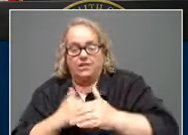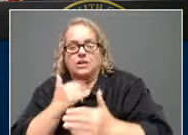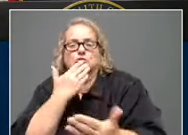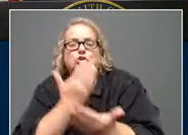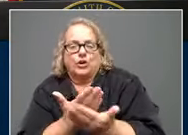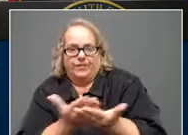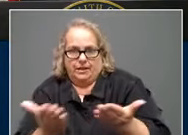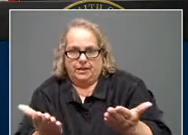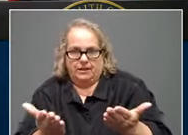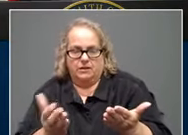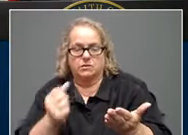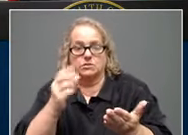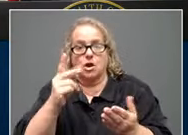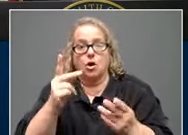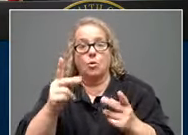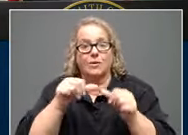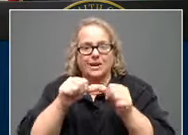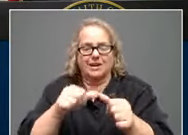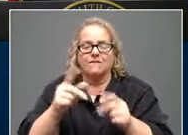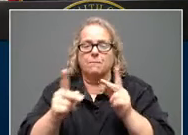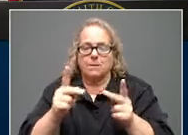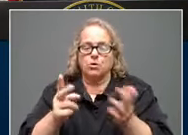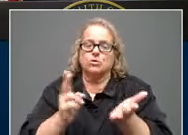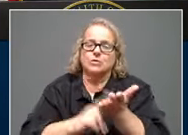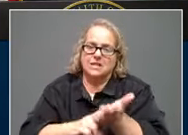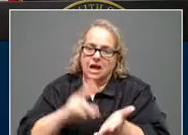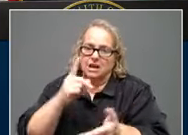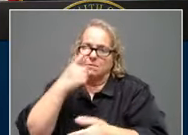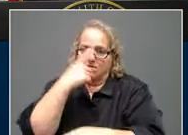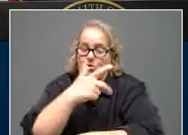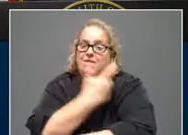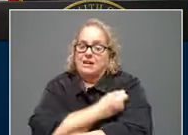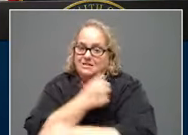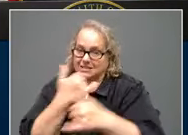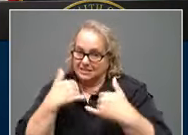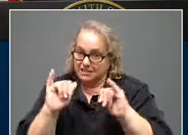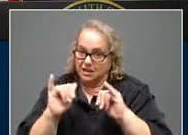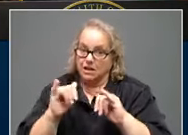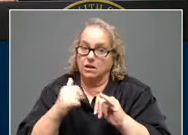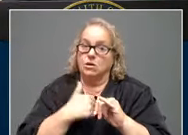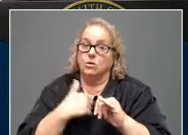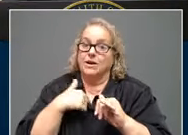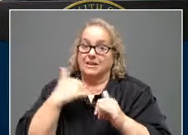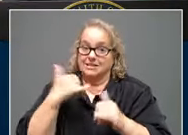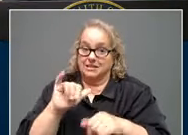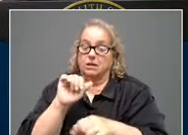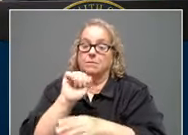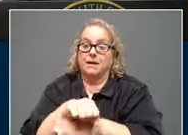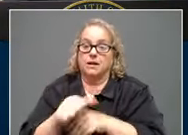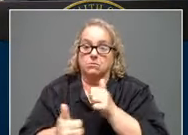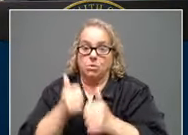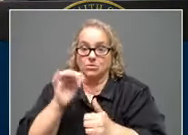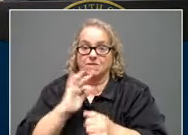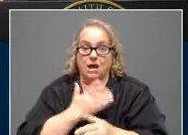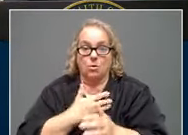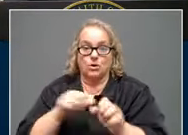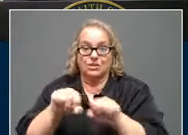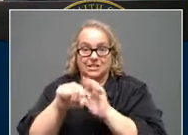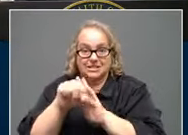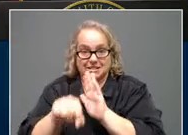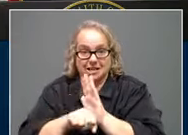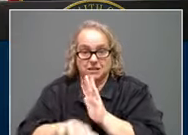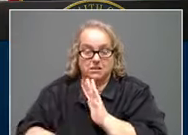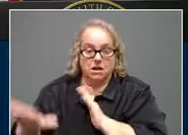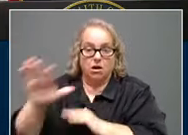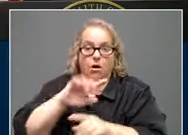having people sign up for vaccinations. We're outdoing most of our surrounding states, but not all.